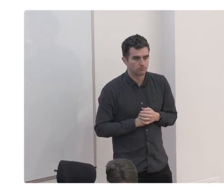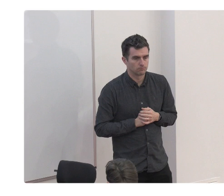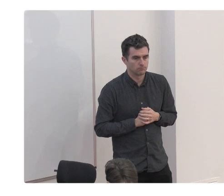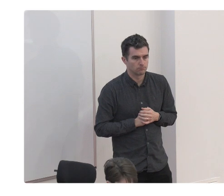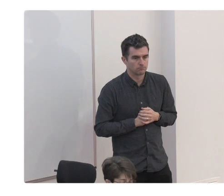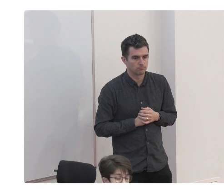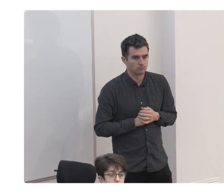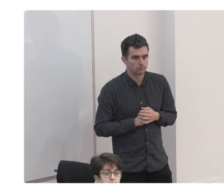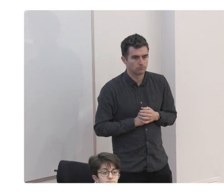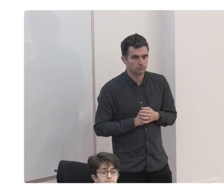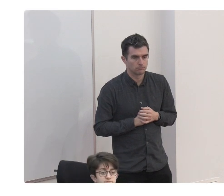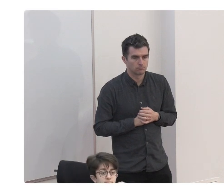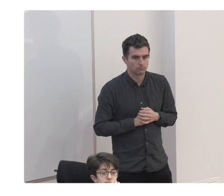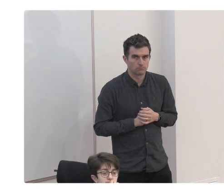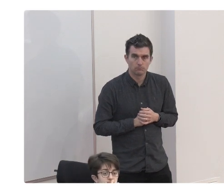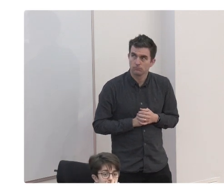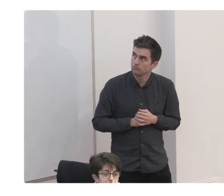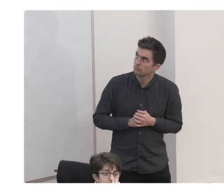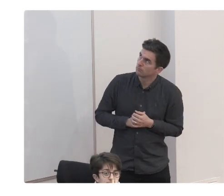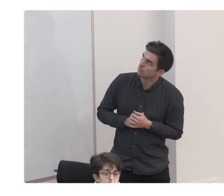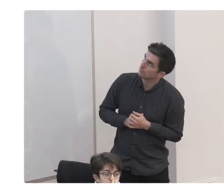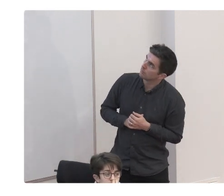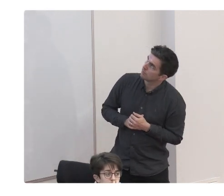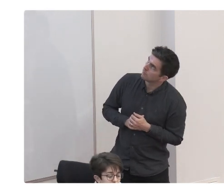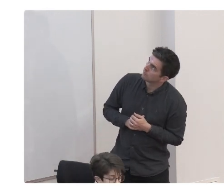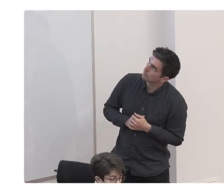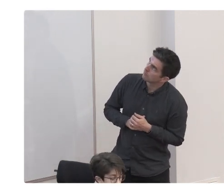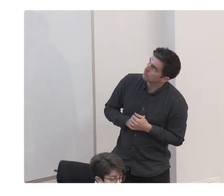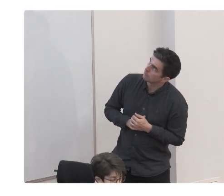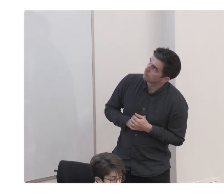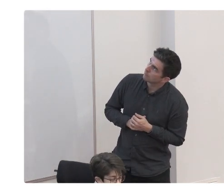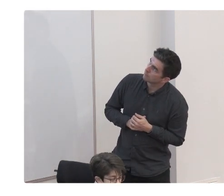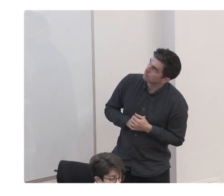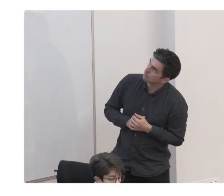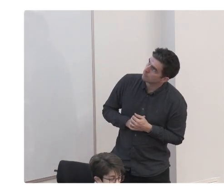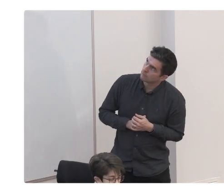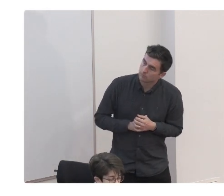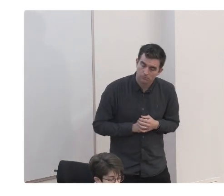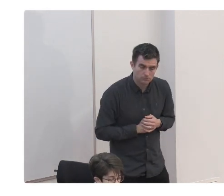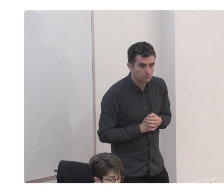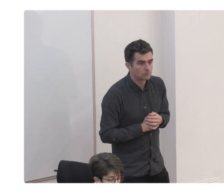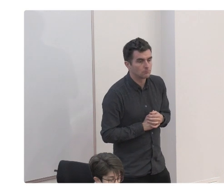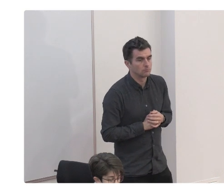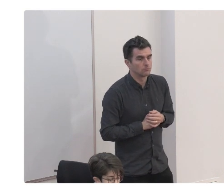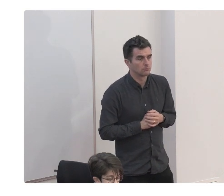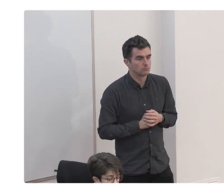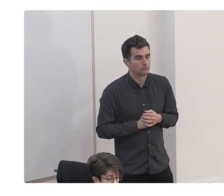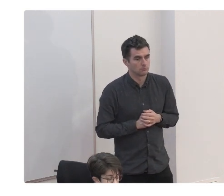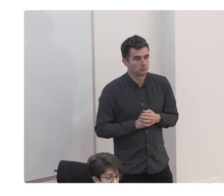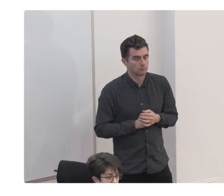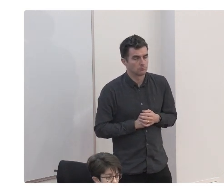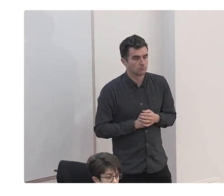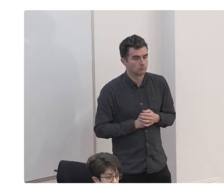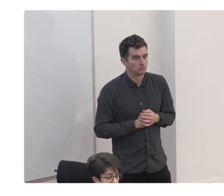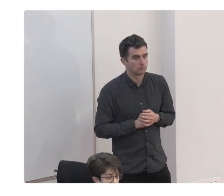some rural area or far area to see how is the situation of people with disability within the country. But based on